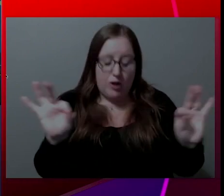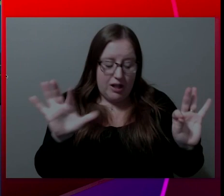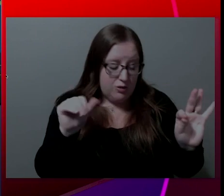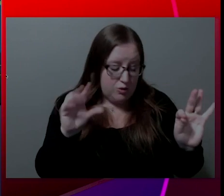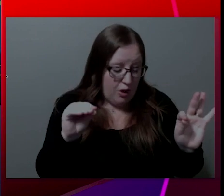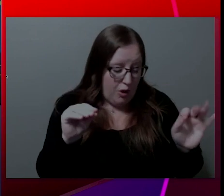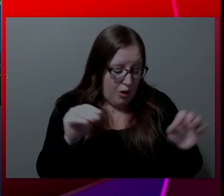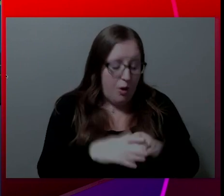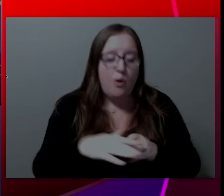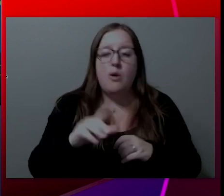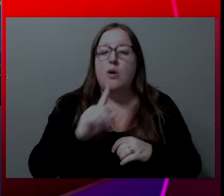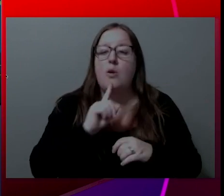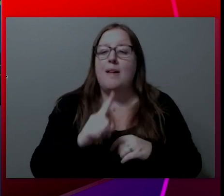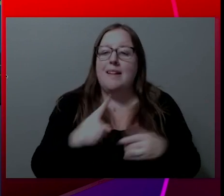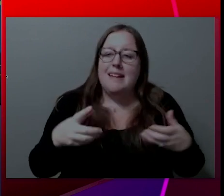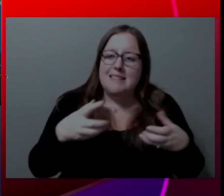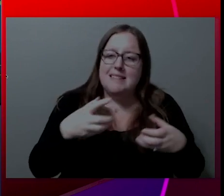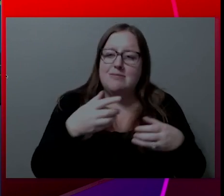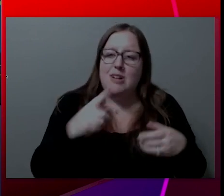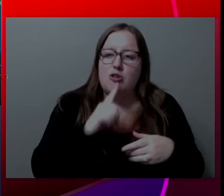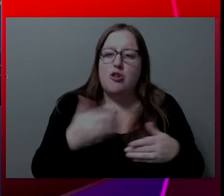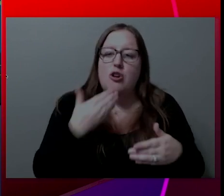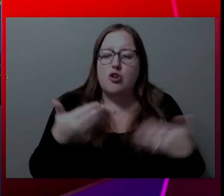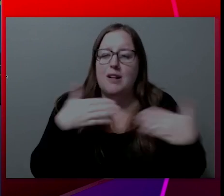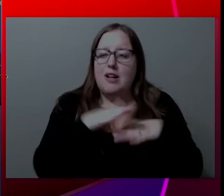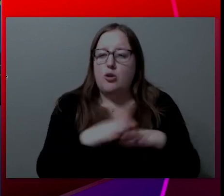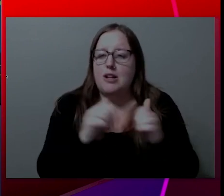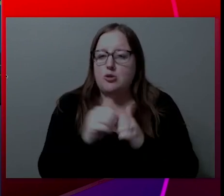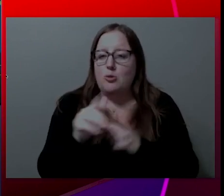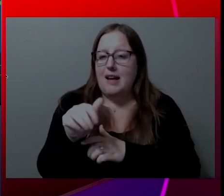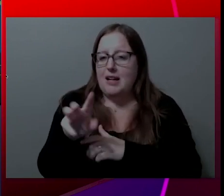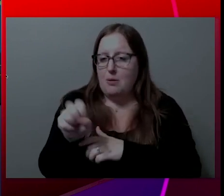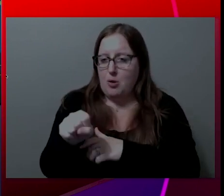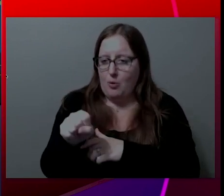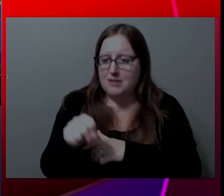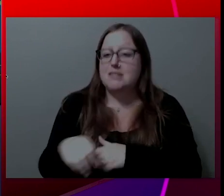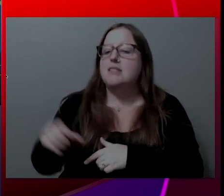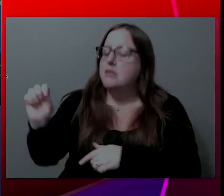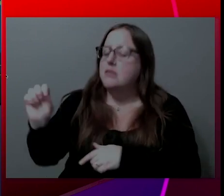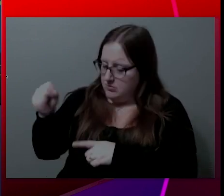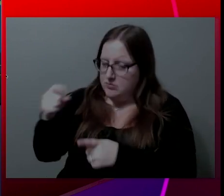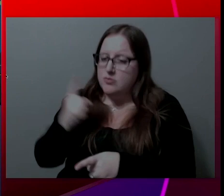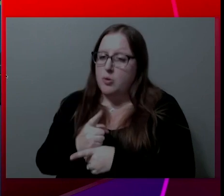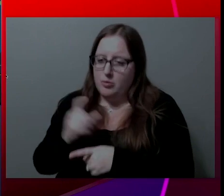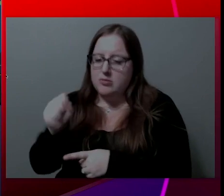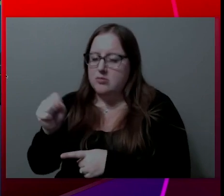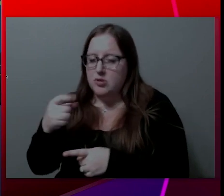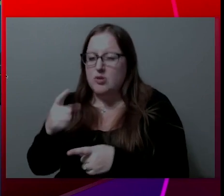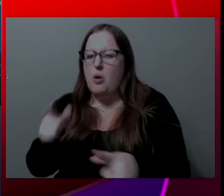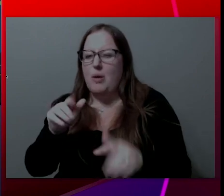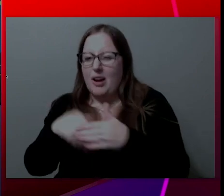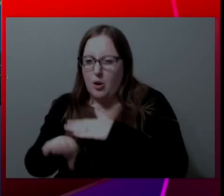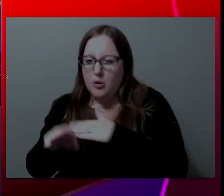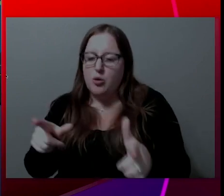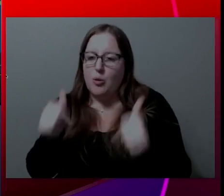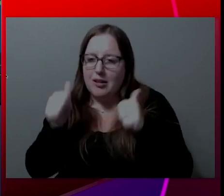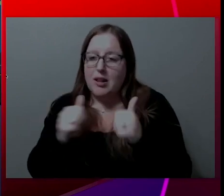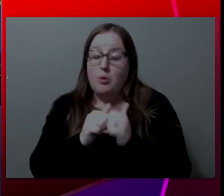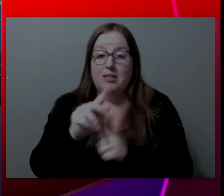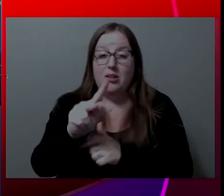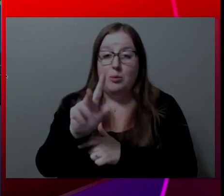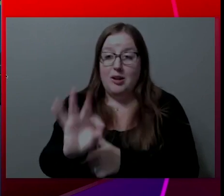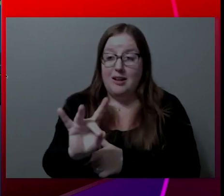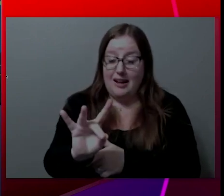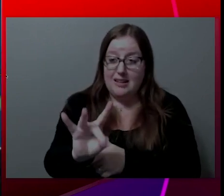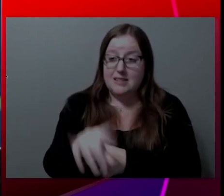like there's a tighter integration with other AWS services too. And we can set up auto-scaling groups pretty quickly. With Kubernetes, we've learned that